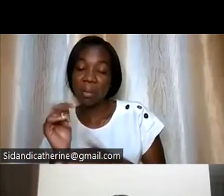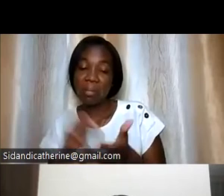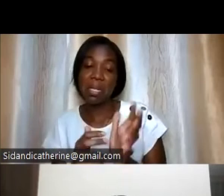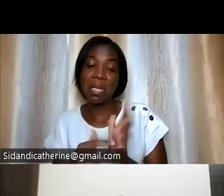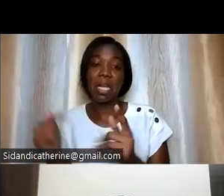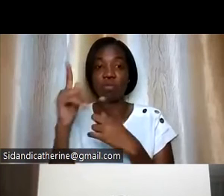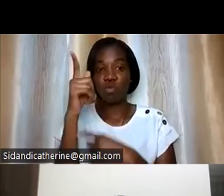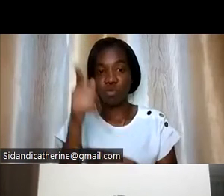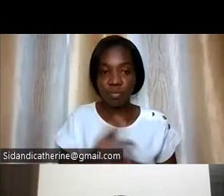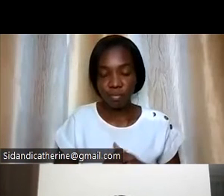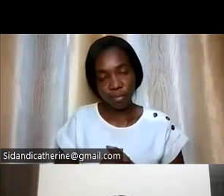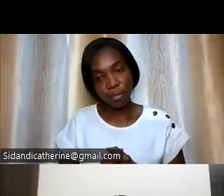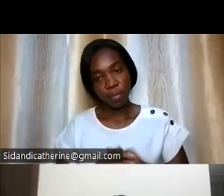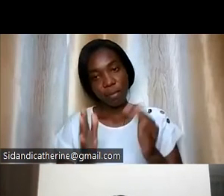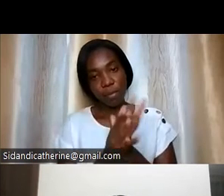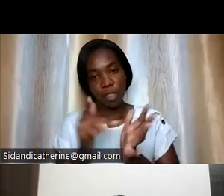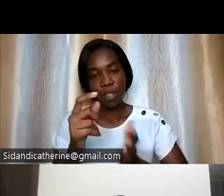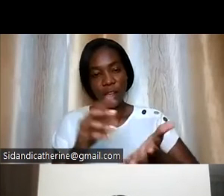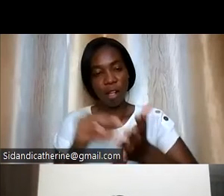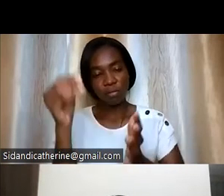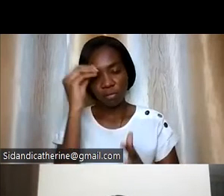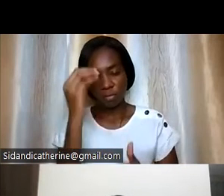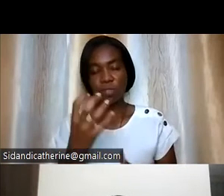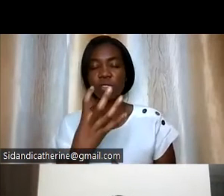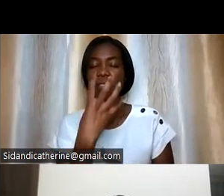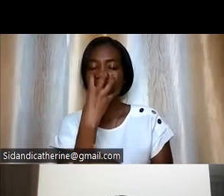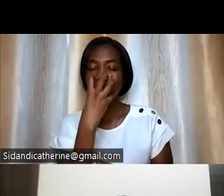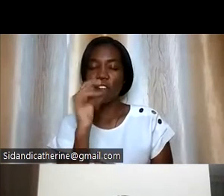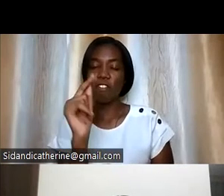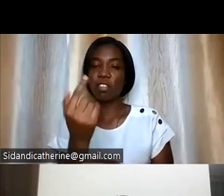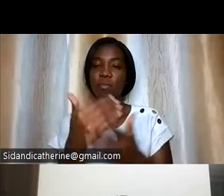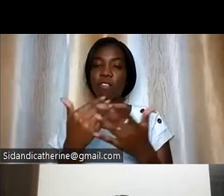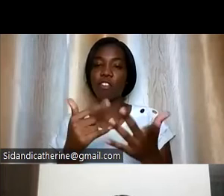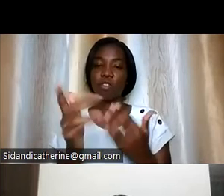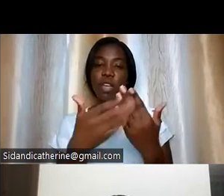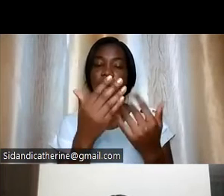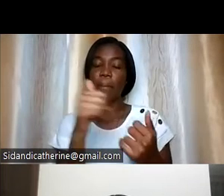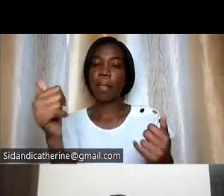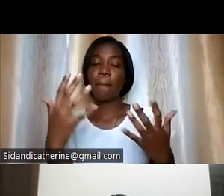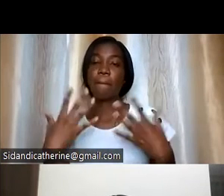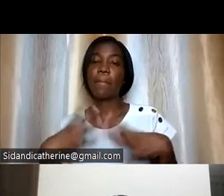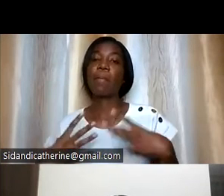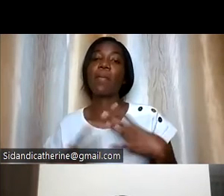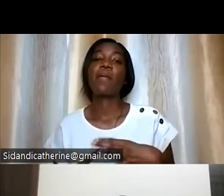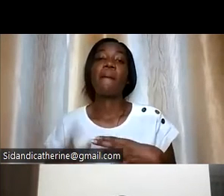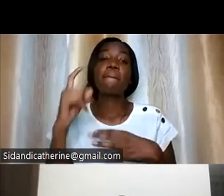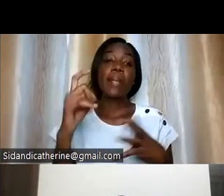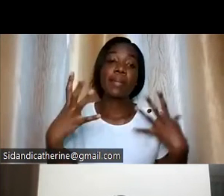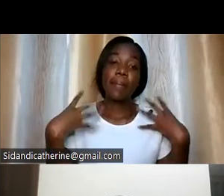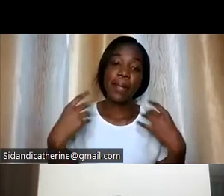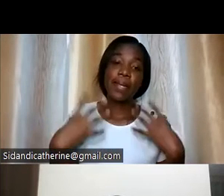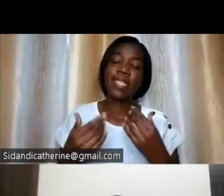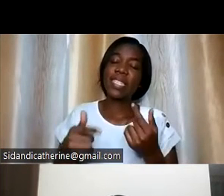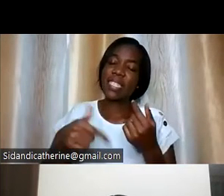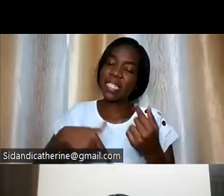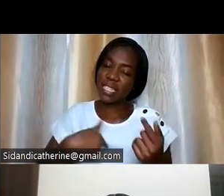You must put on your oxygen mask first before you continue helping others. You also need to practice self-care to